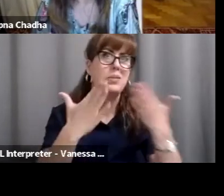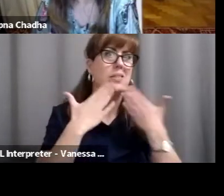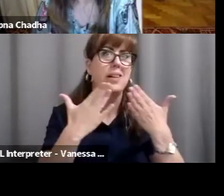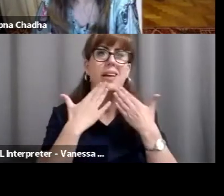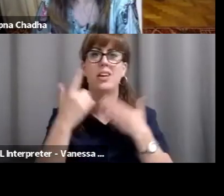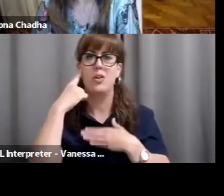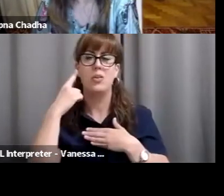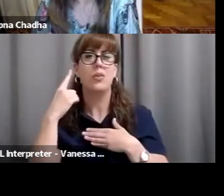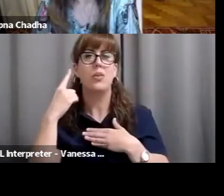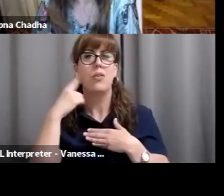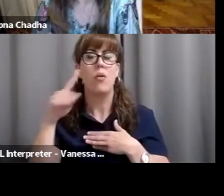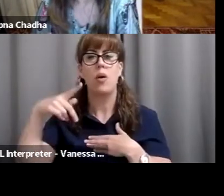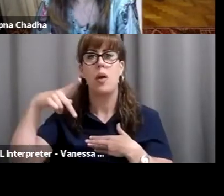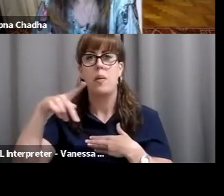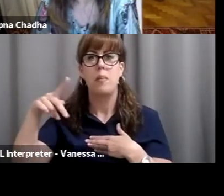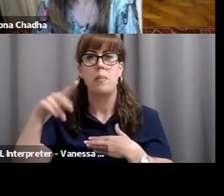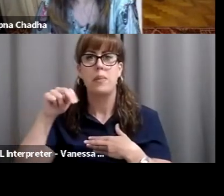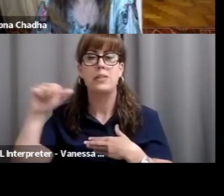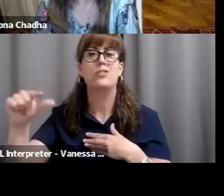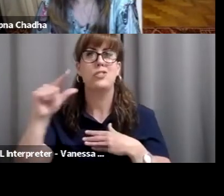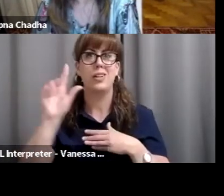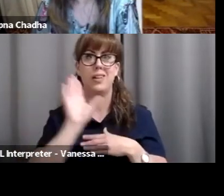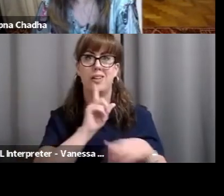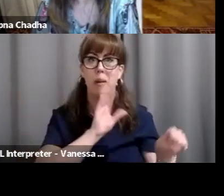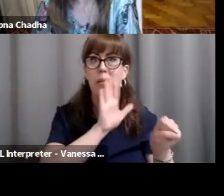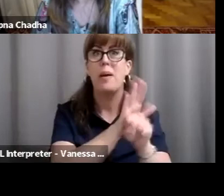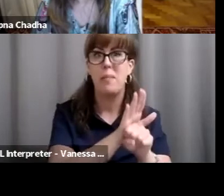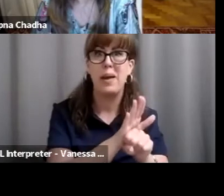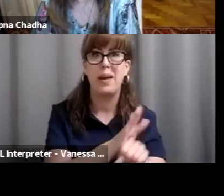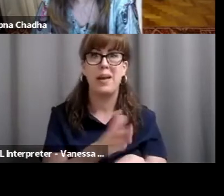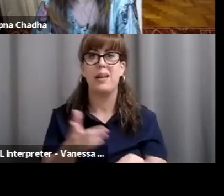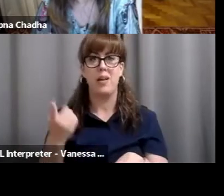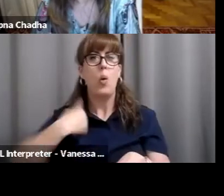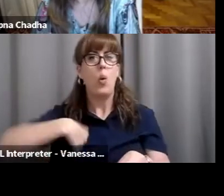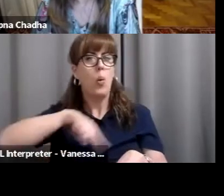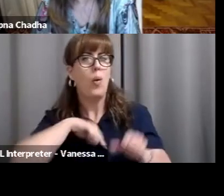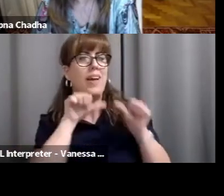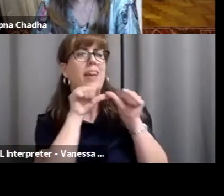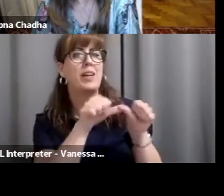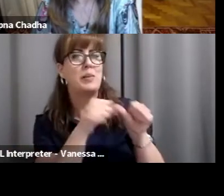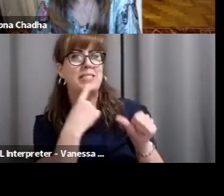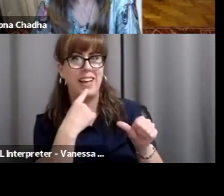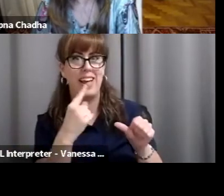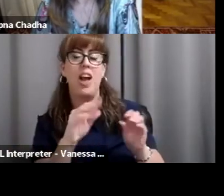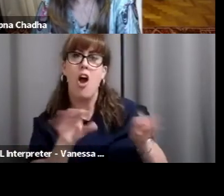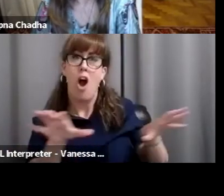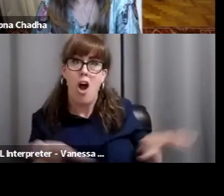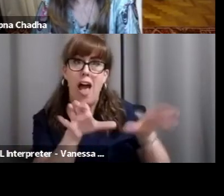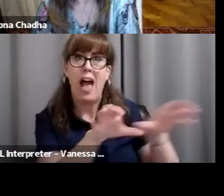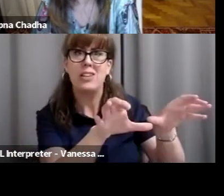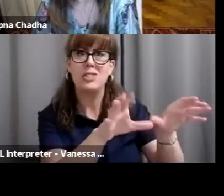to you and the company. I think it's like we've been saying, action speaks more than words. And I think that's